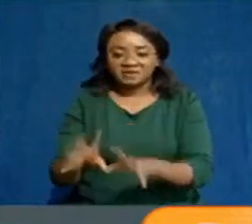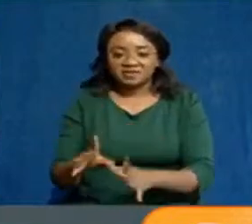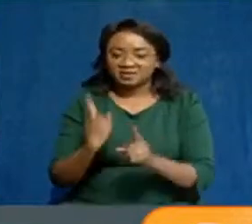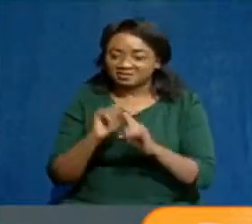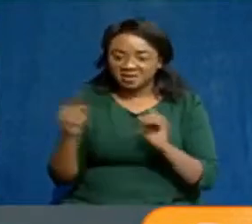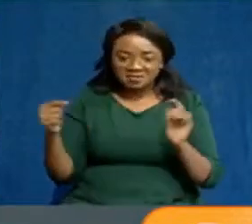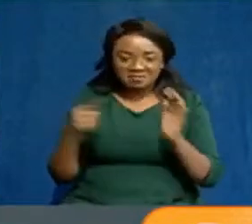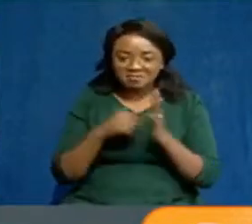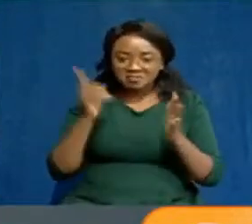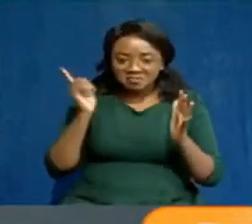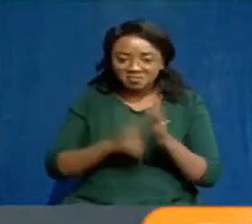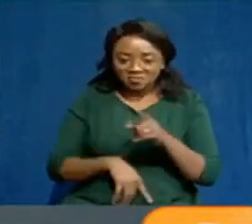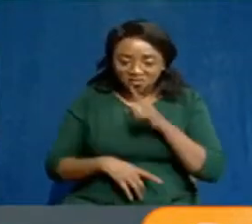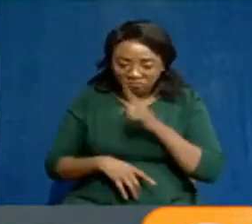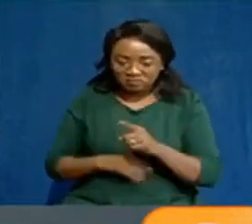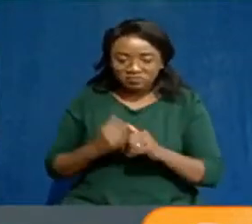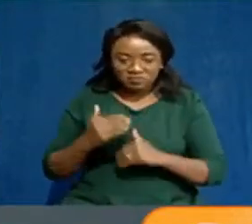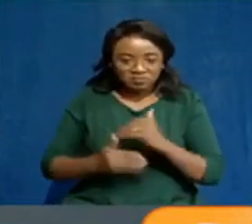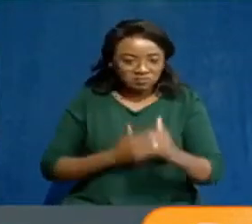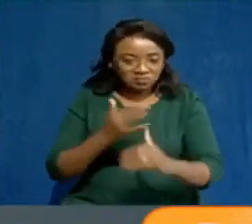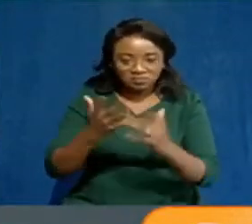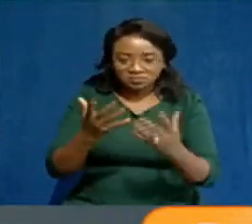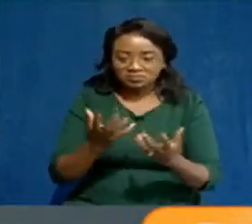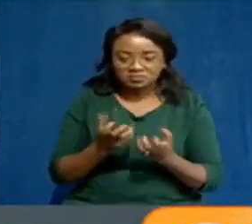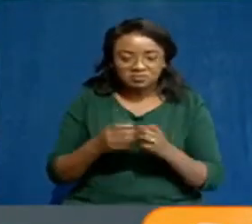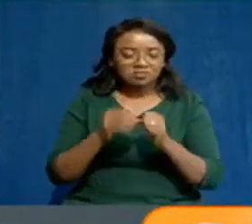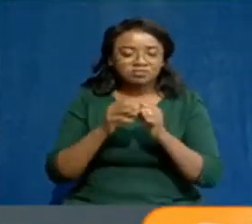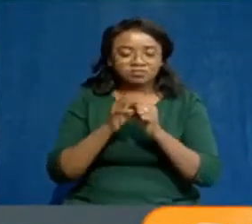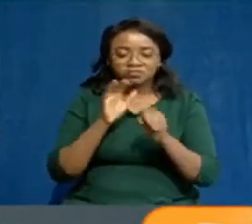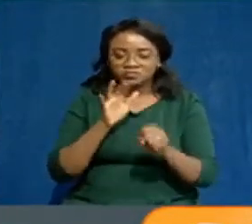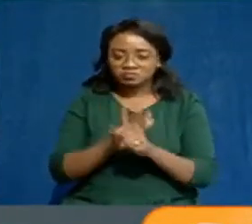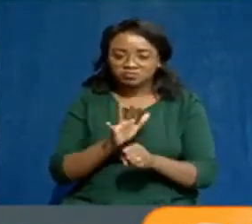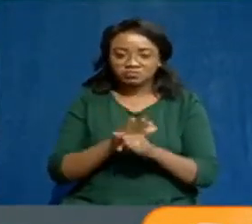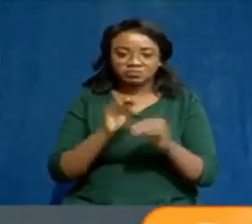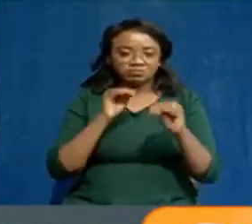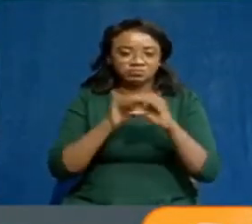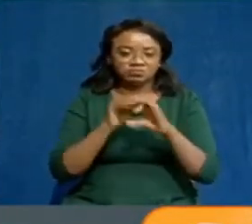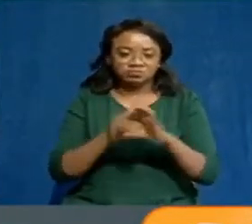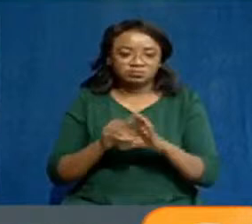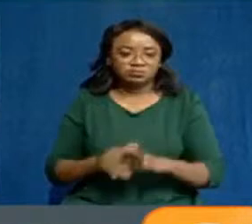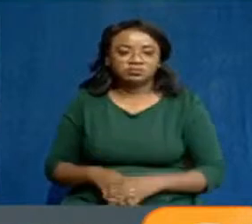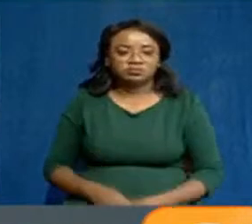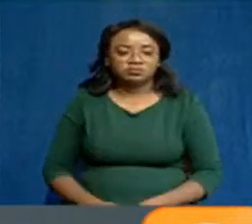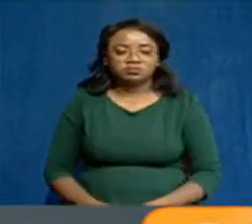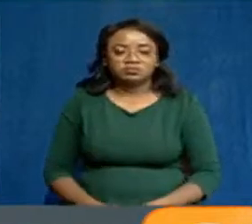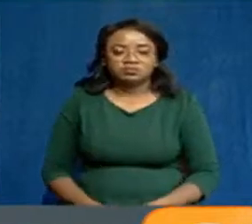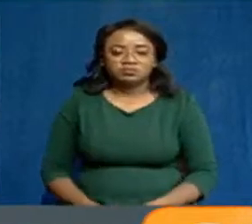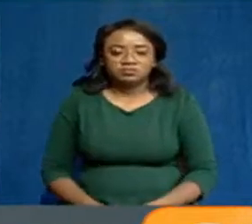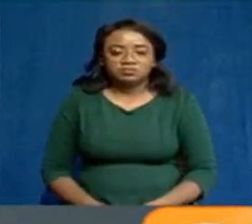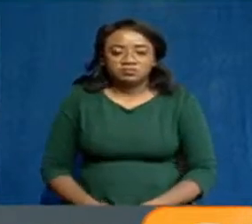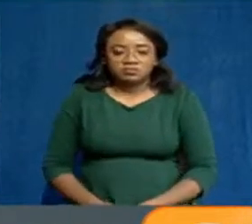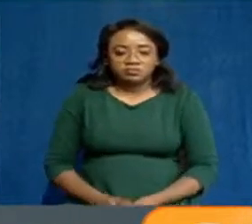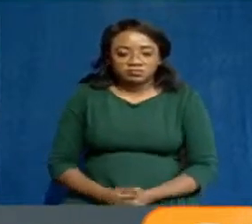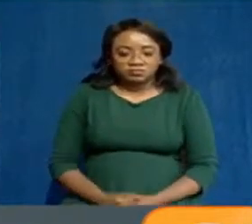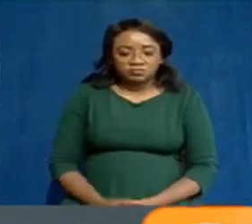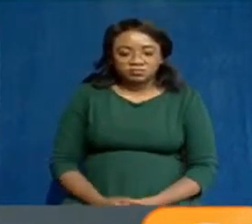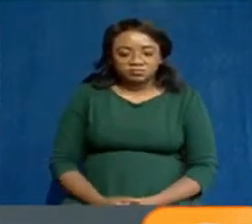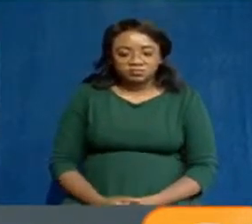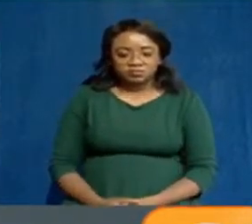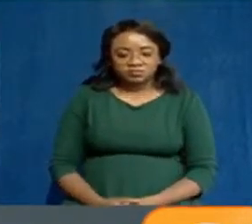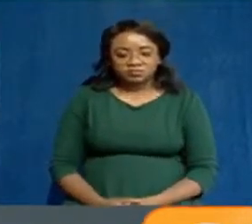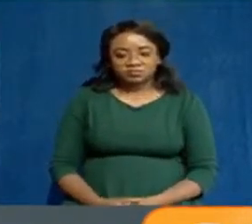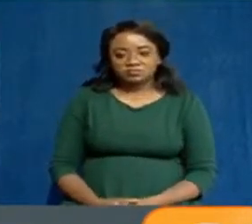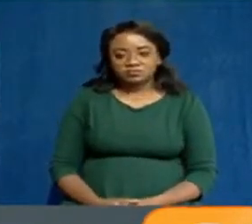process. It requires significant investments in terms of production processes. Mm-hmm. And this should take a bit of time. So the idea